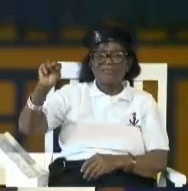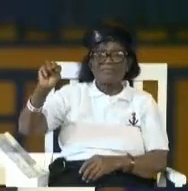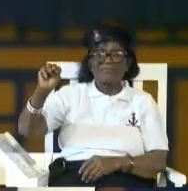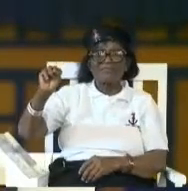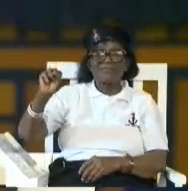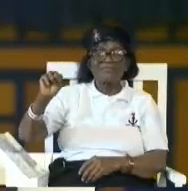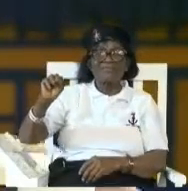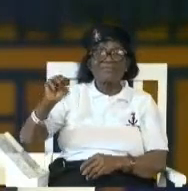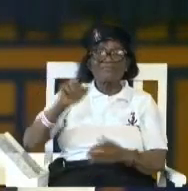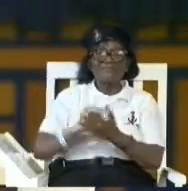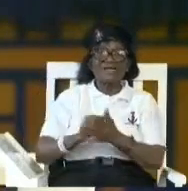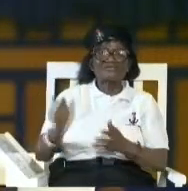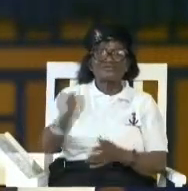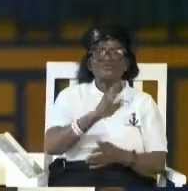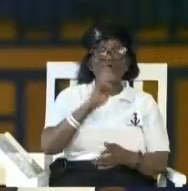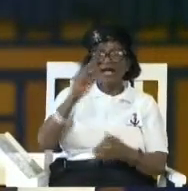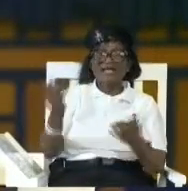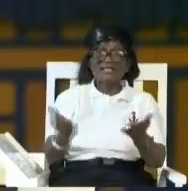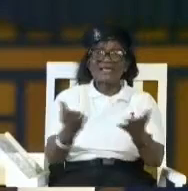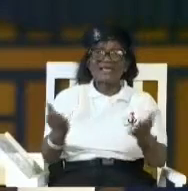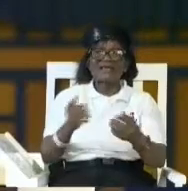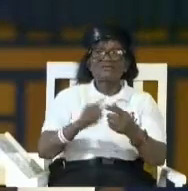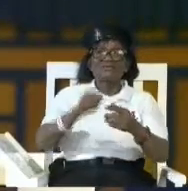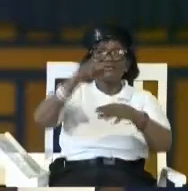That you are here tonight